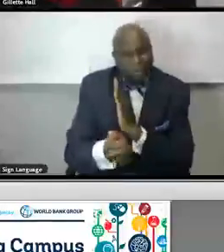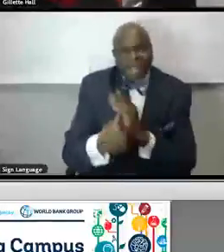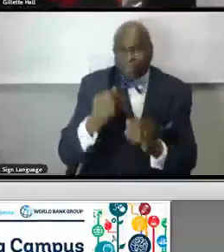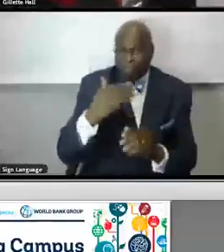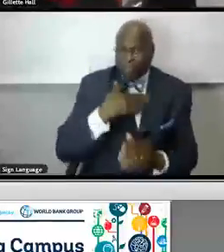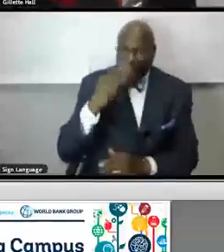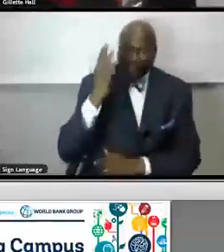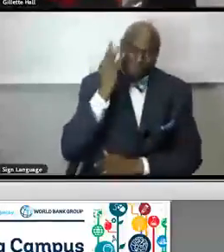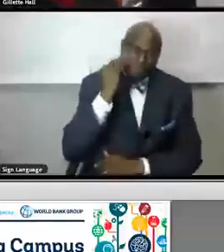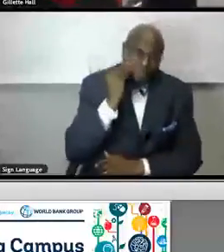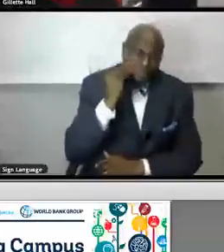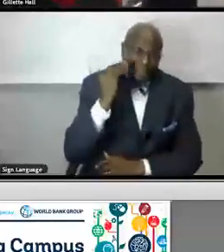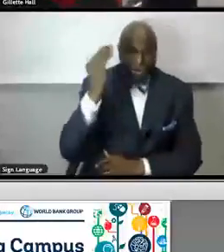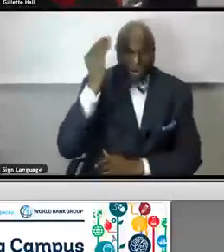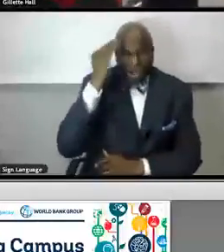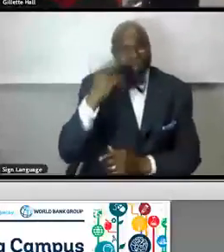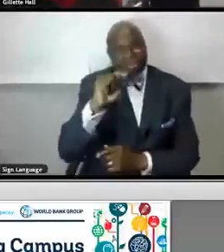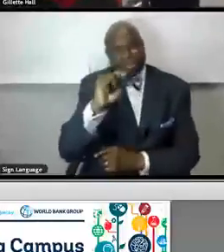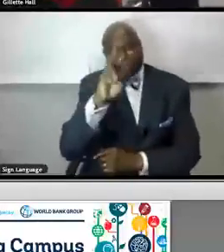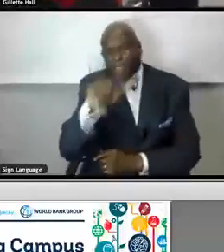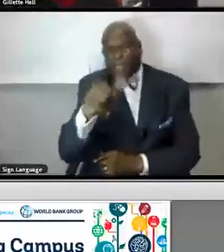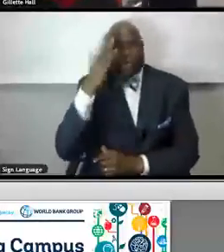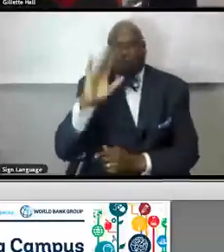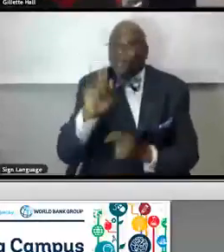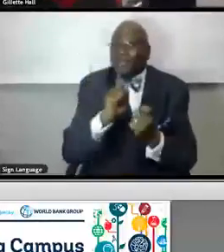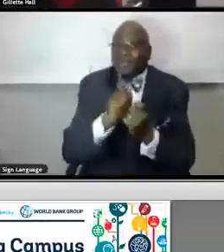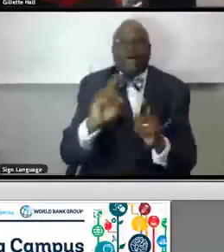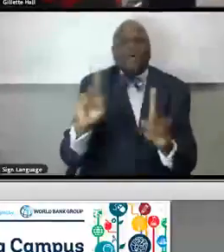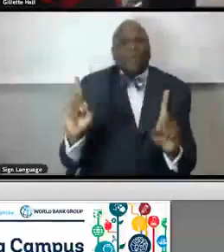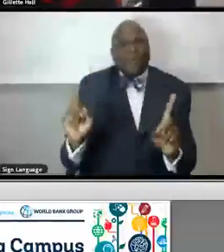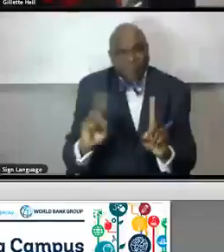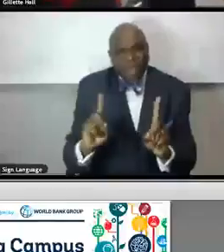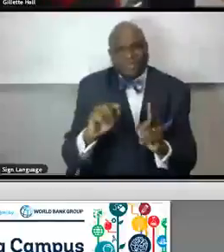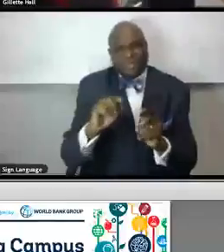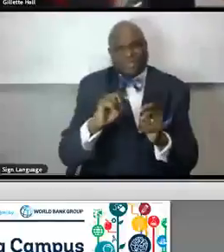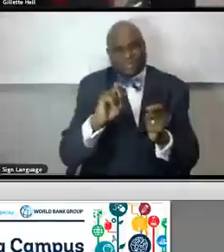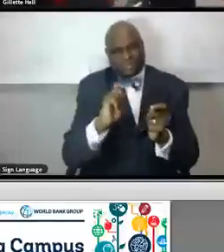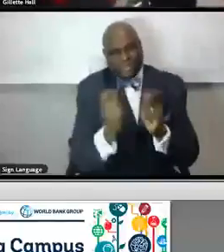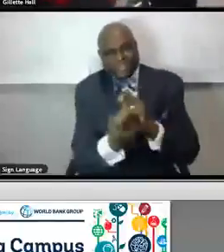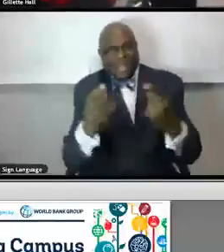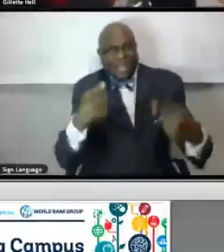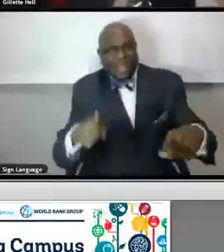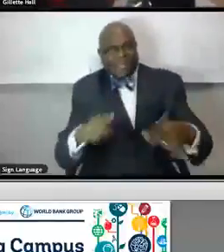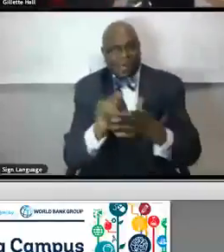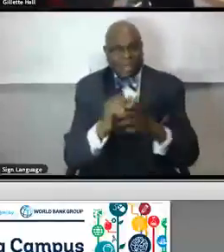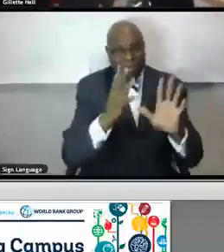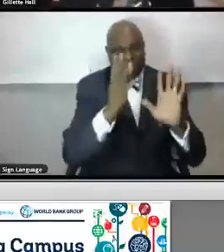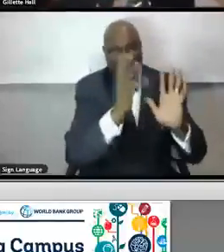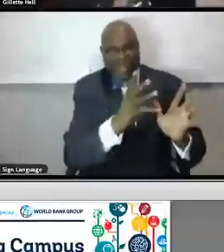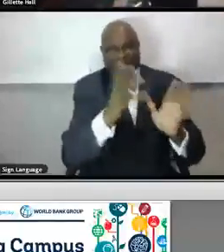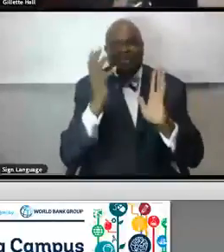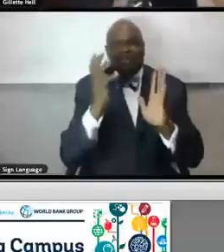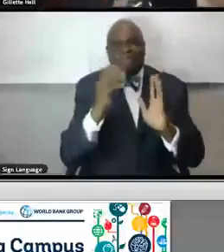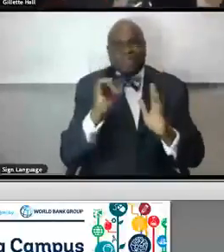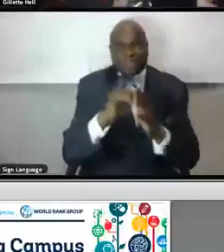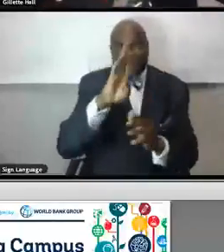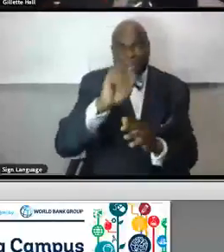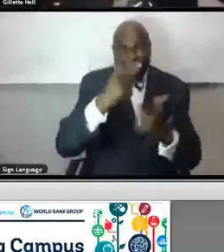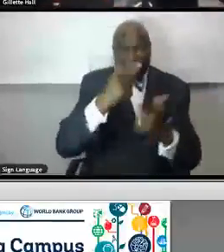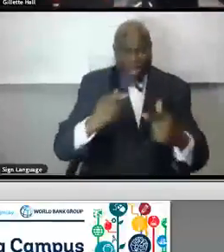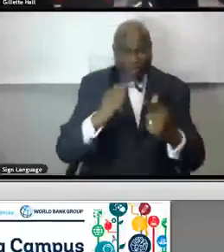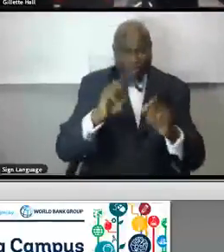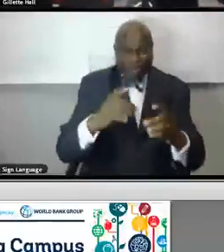knowledge, what's tricky is we don't know exactly where the transition point is, where you move out. Do you do bilingual